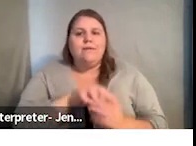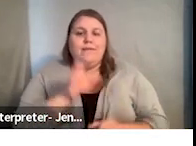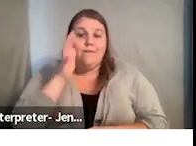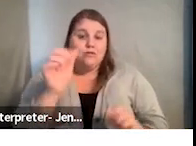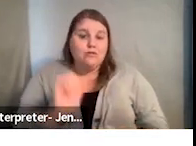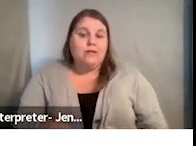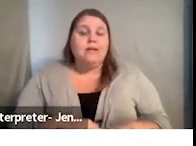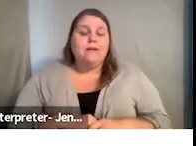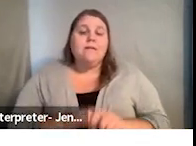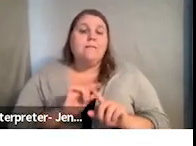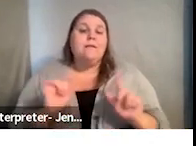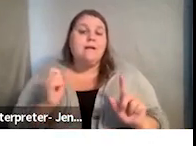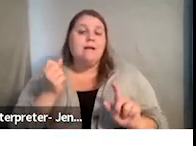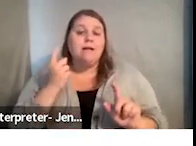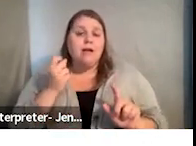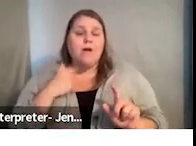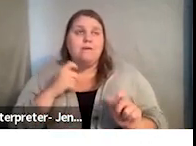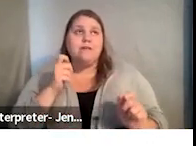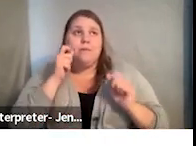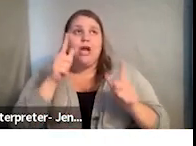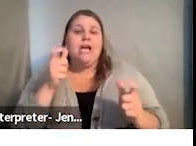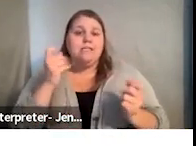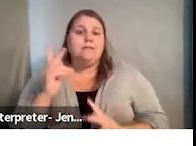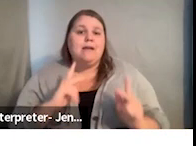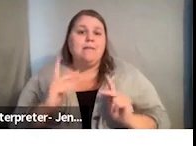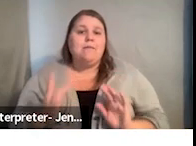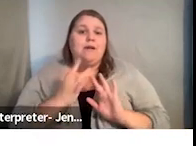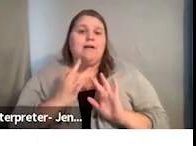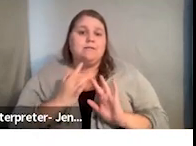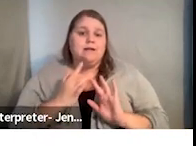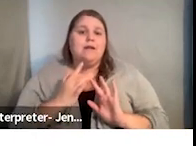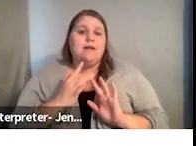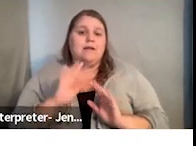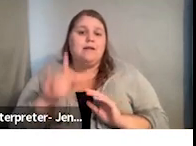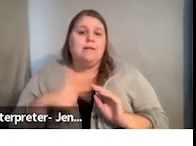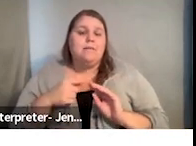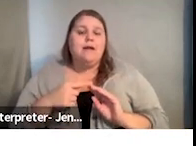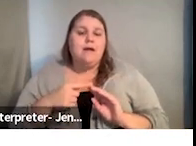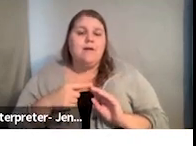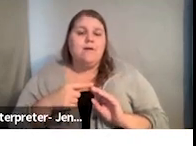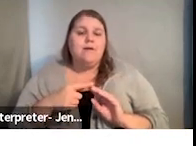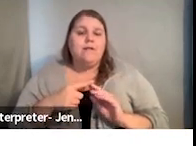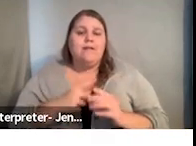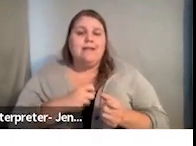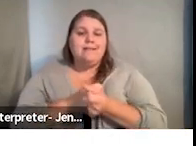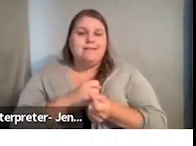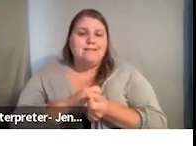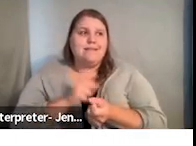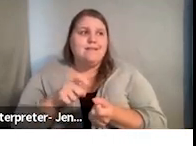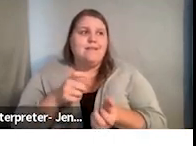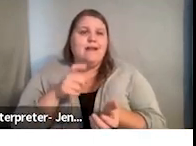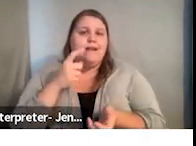could. But I was surprised by the number of people who contact me about the assistance they need